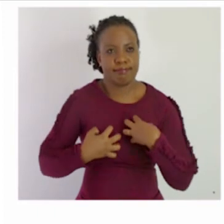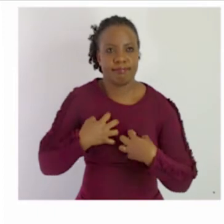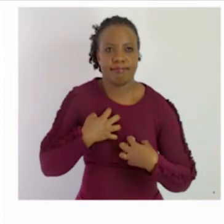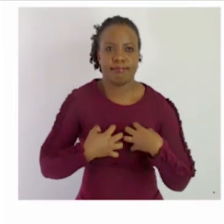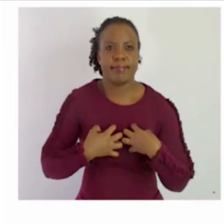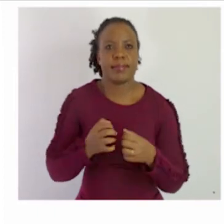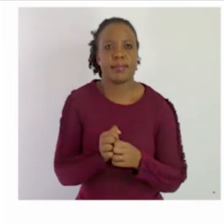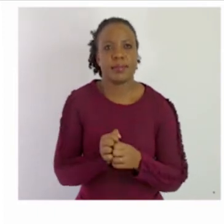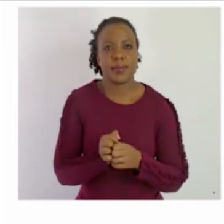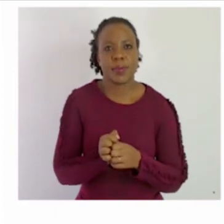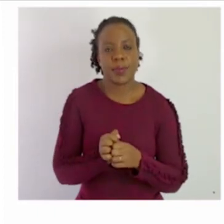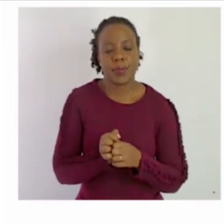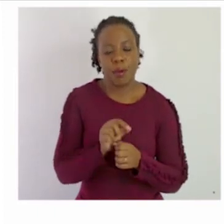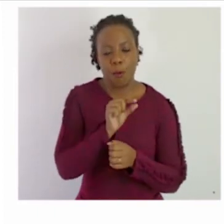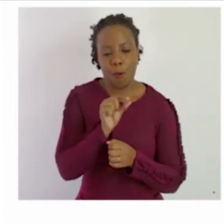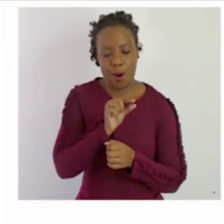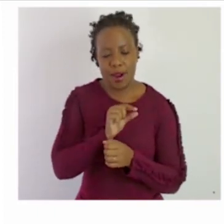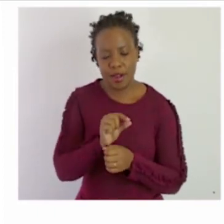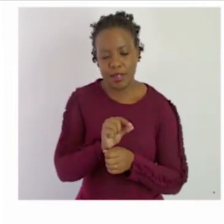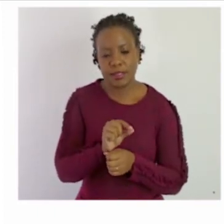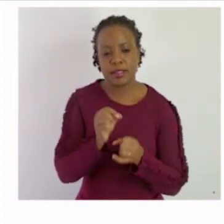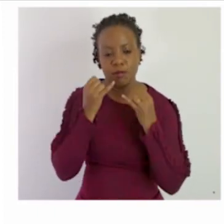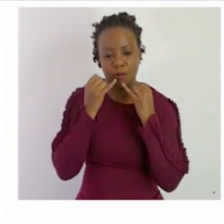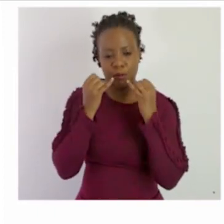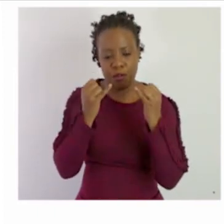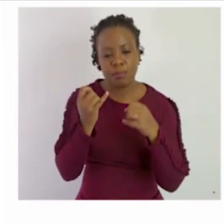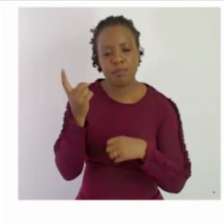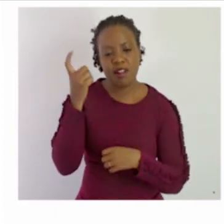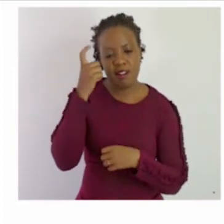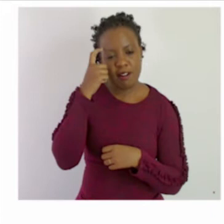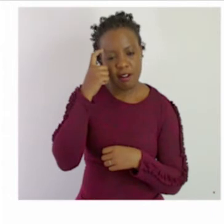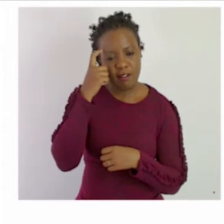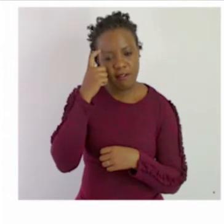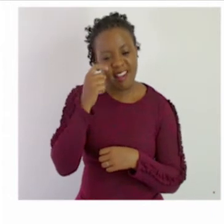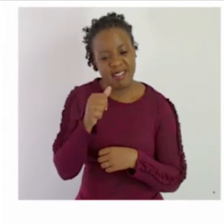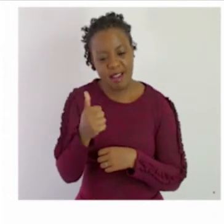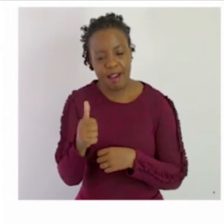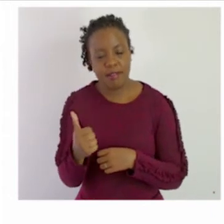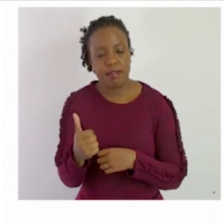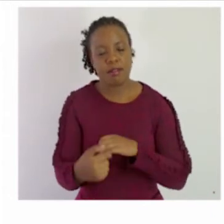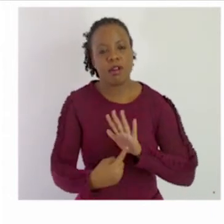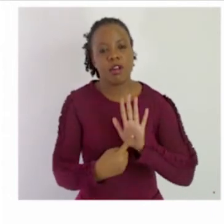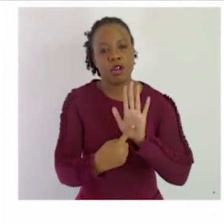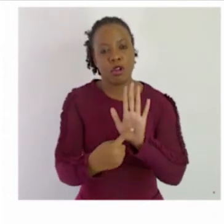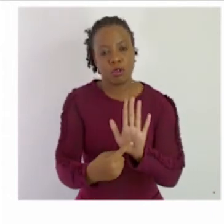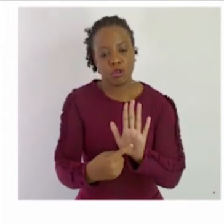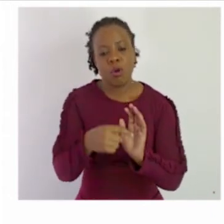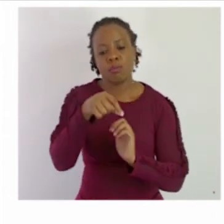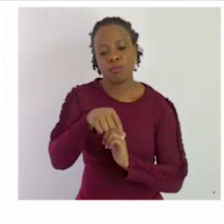The words information, belief, etc. show us